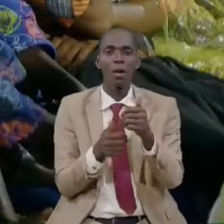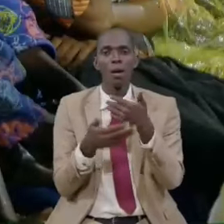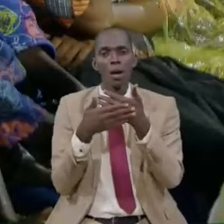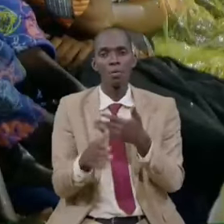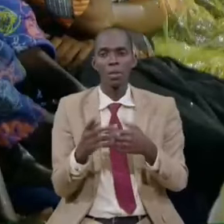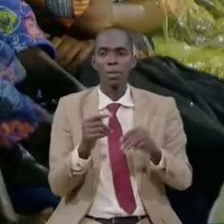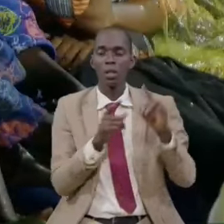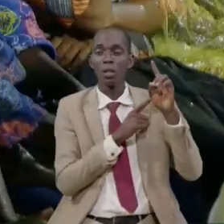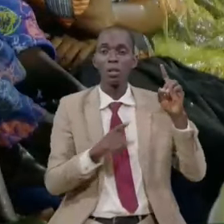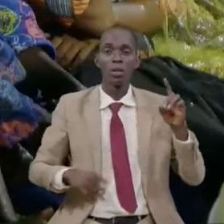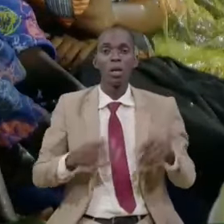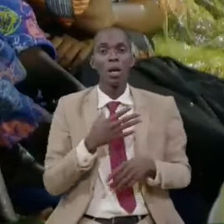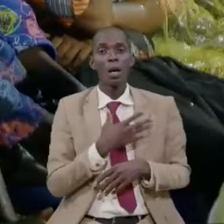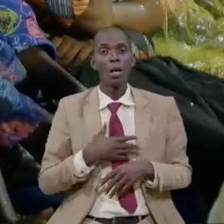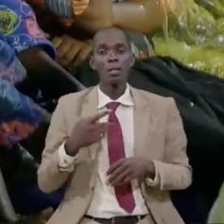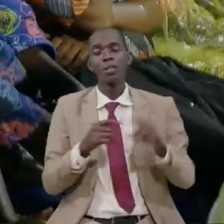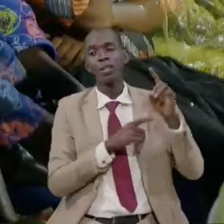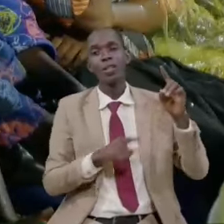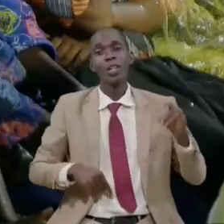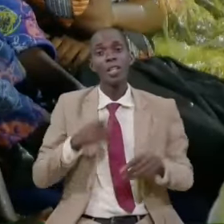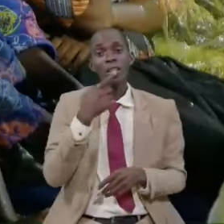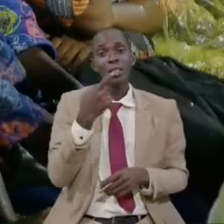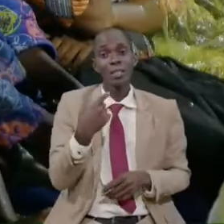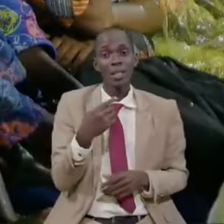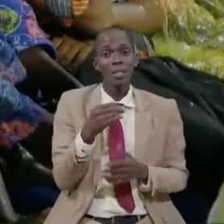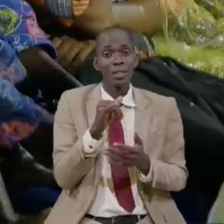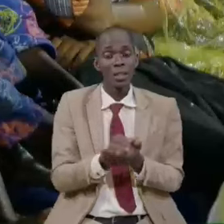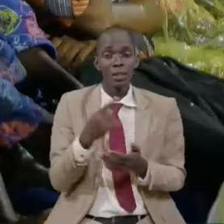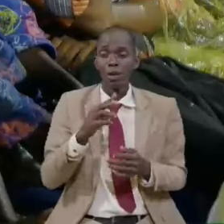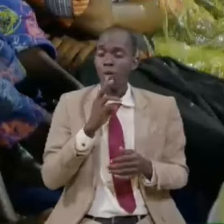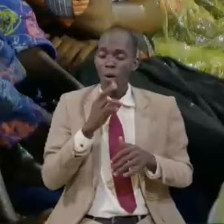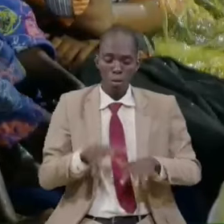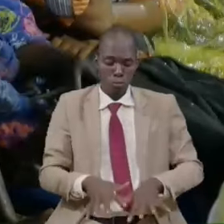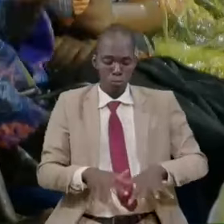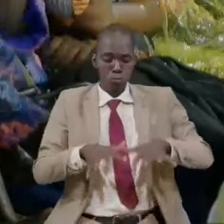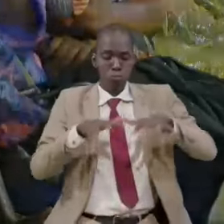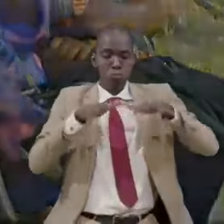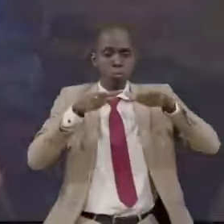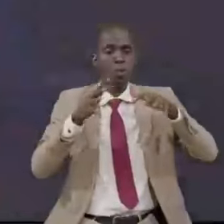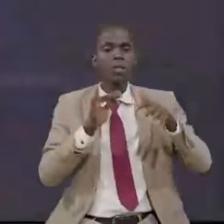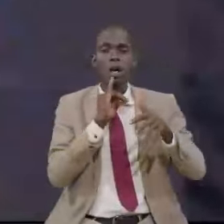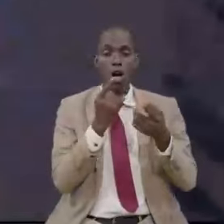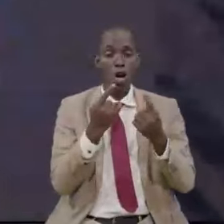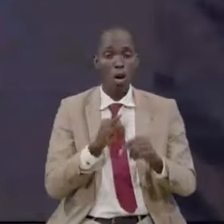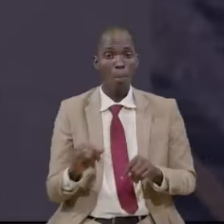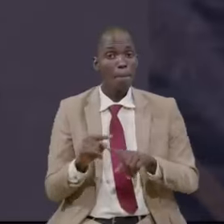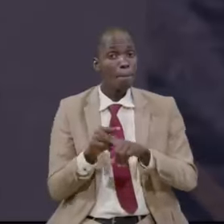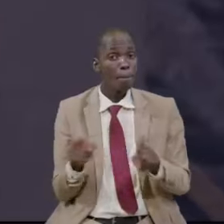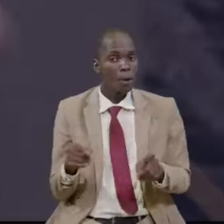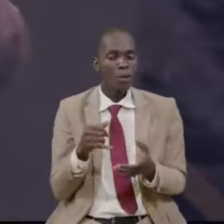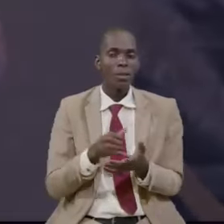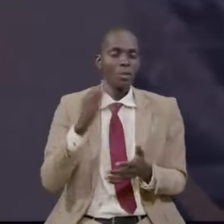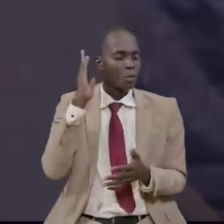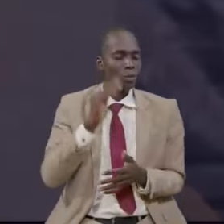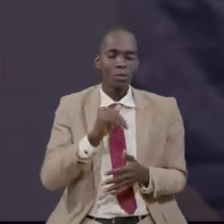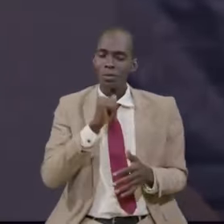Lord said, the flood is coming, but the flood will not get Enoch.